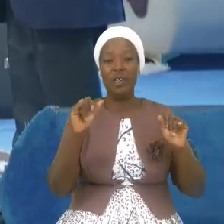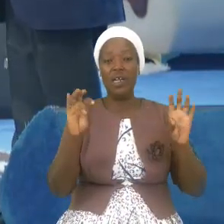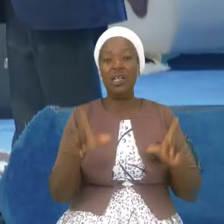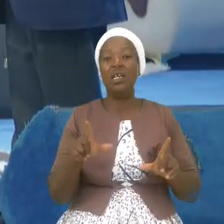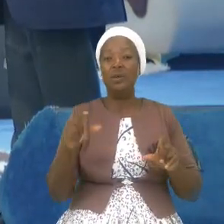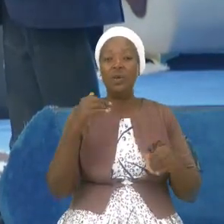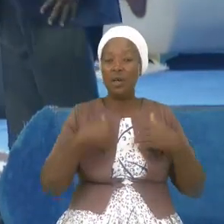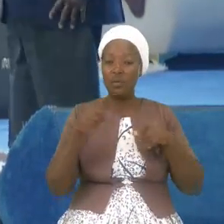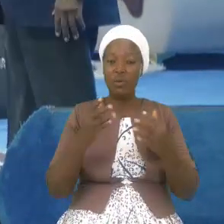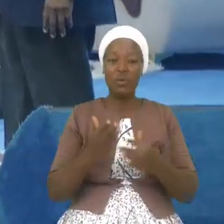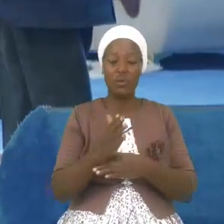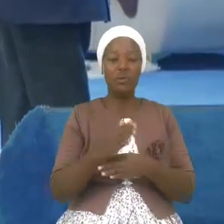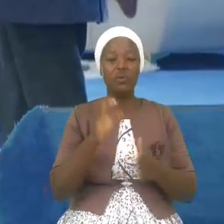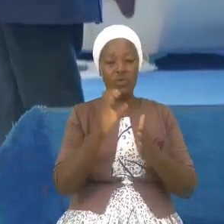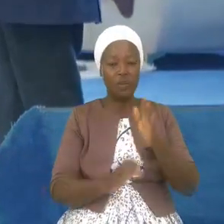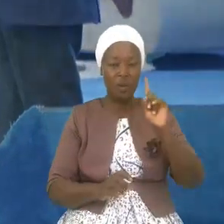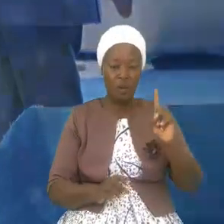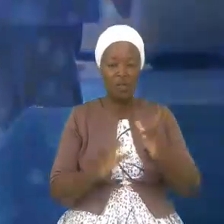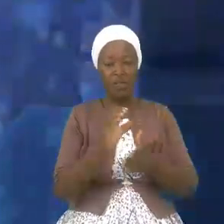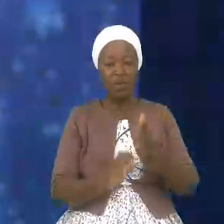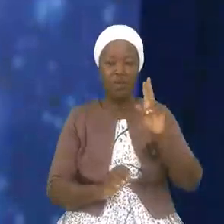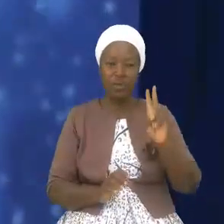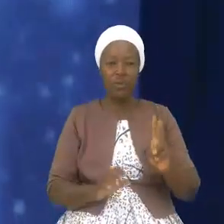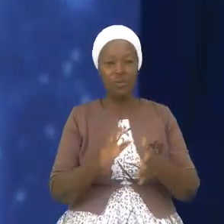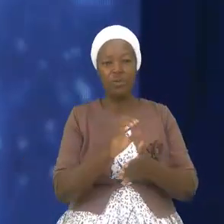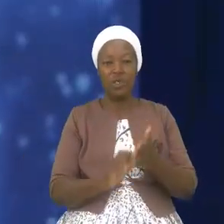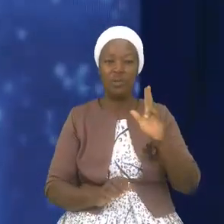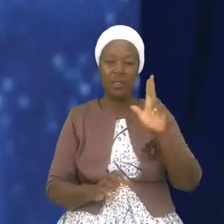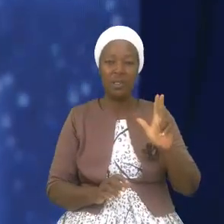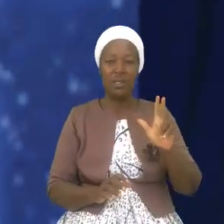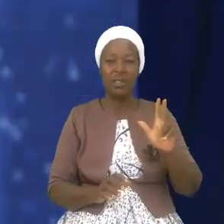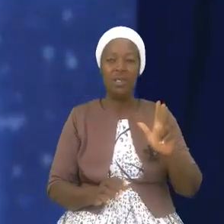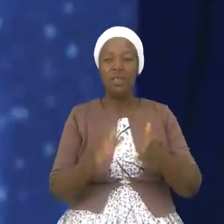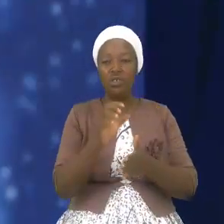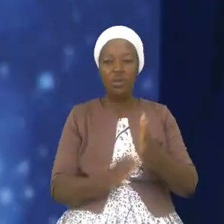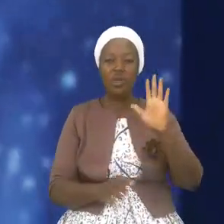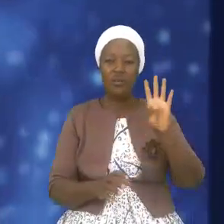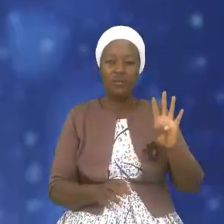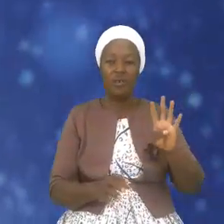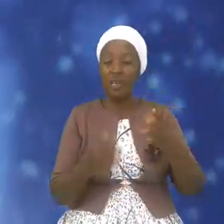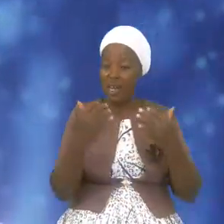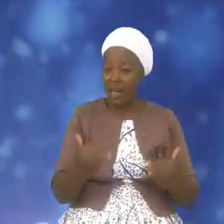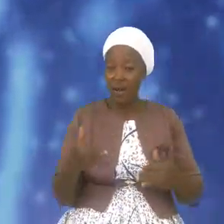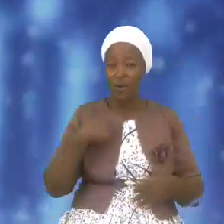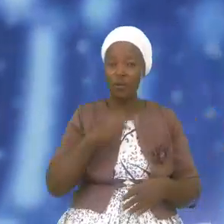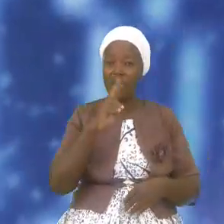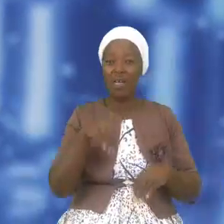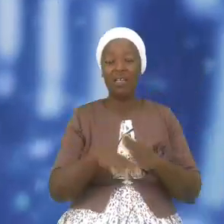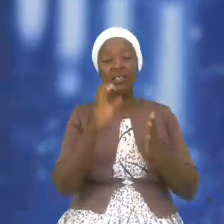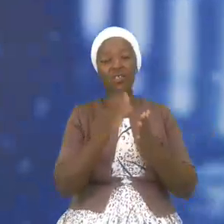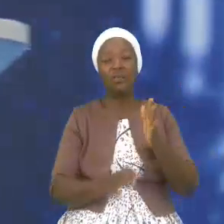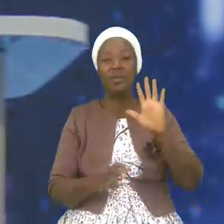chapter 3, chapter 4. Now we're in chapter 5. And as we look at chapter